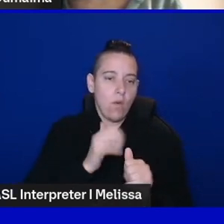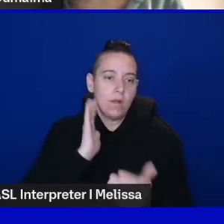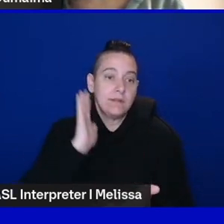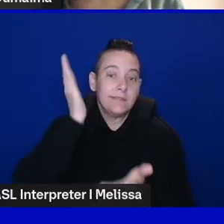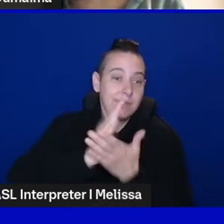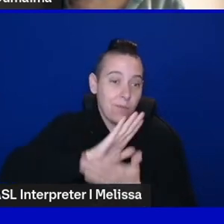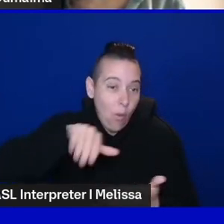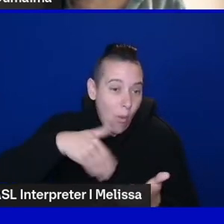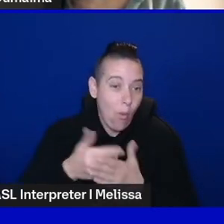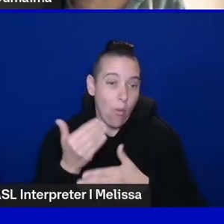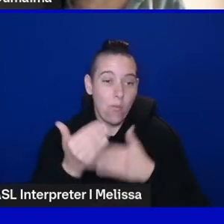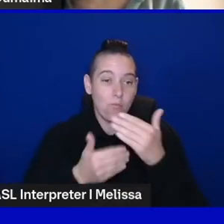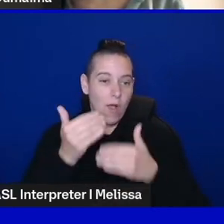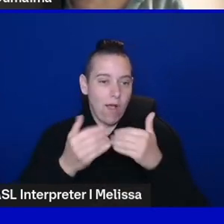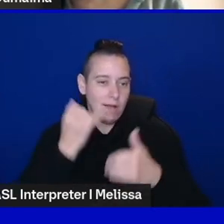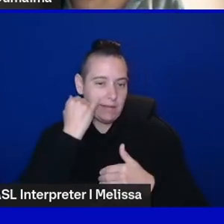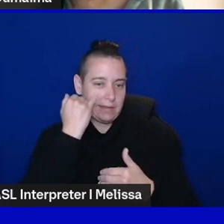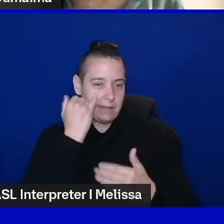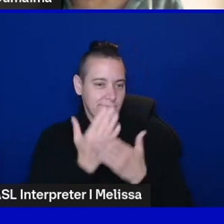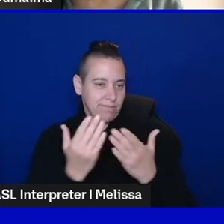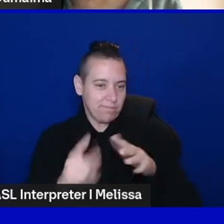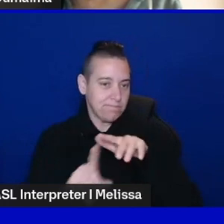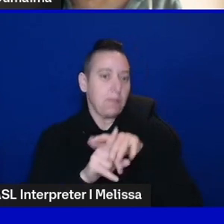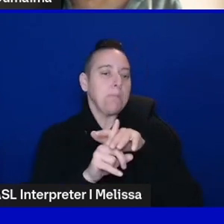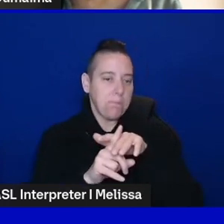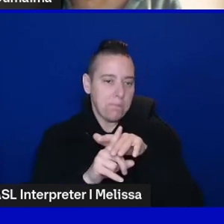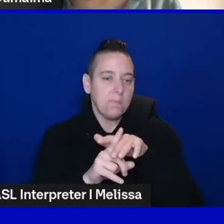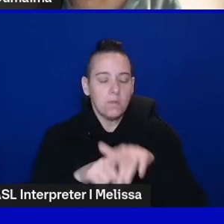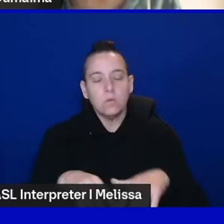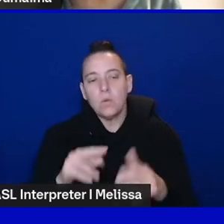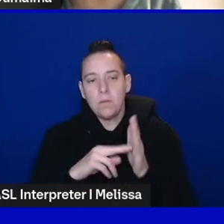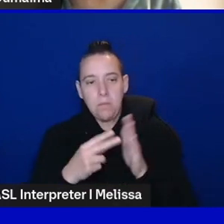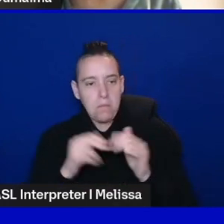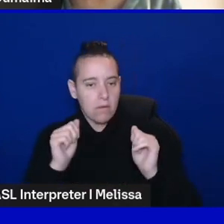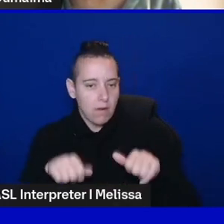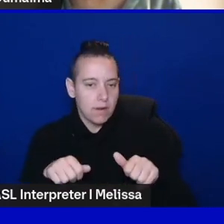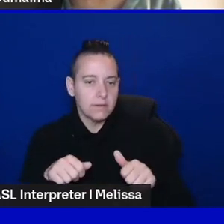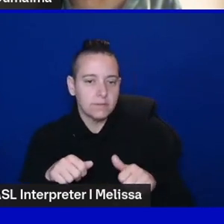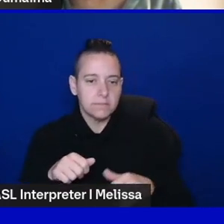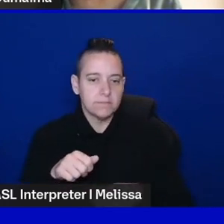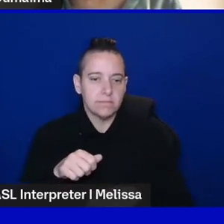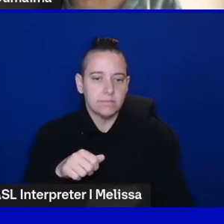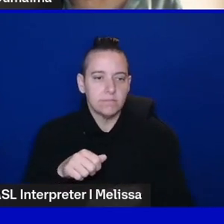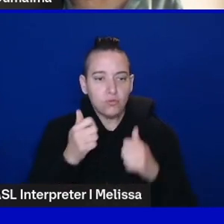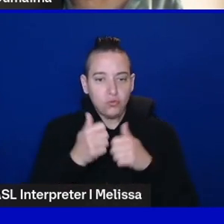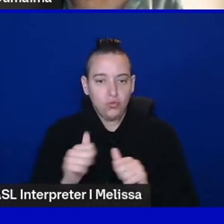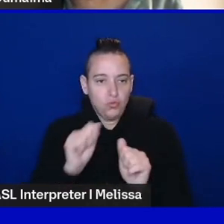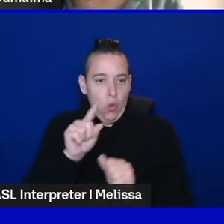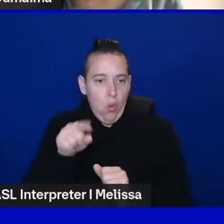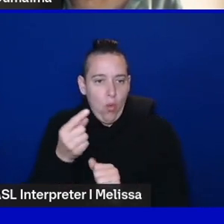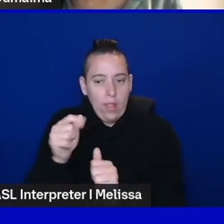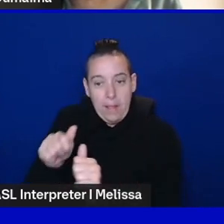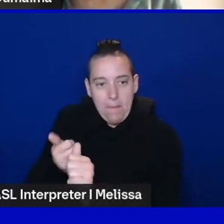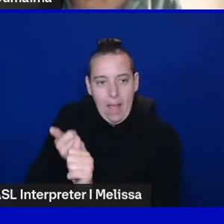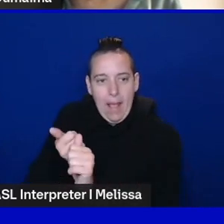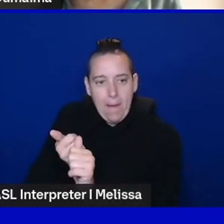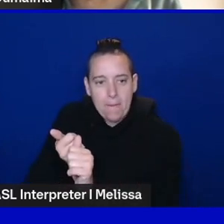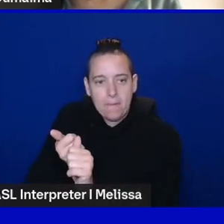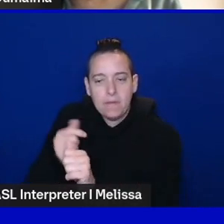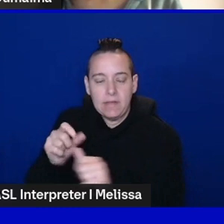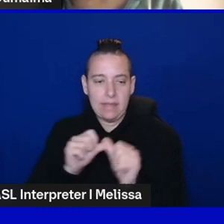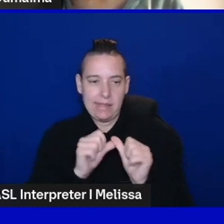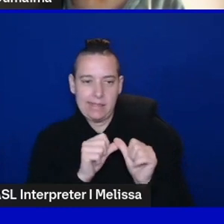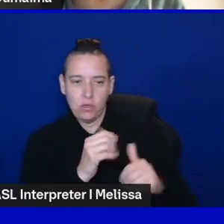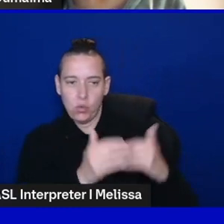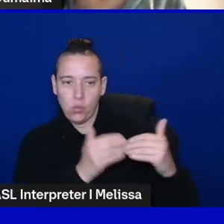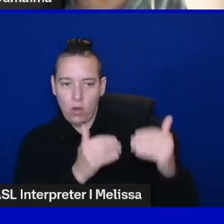to a temporary failure or interruption. So it allows you to retry only the backup part and continue